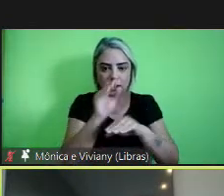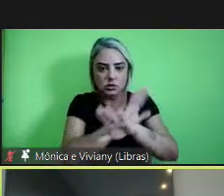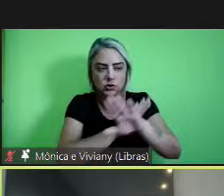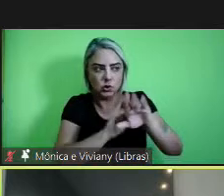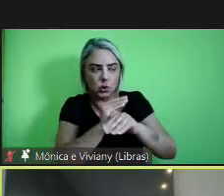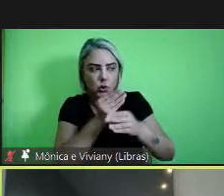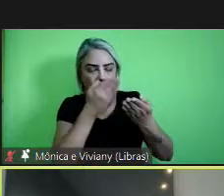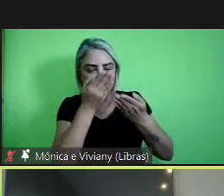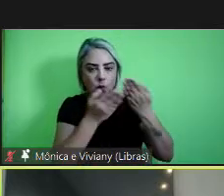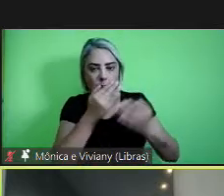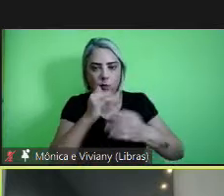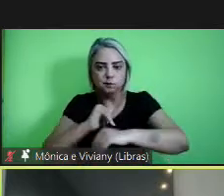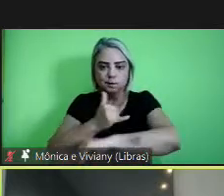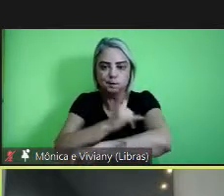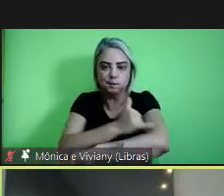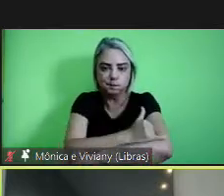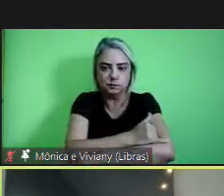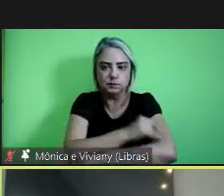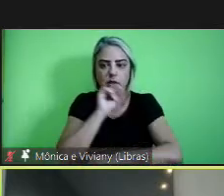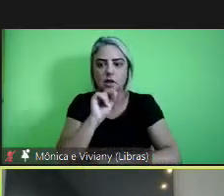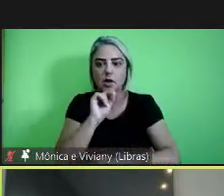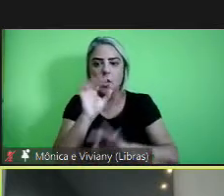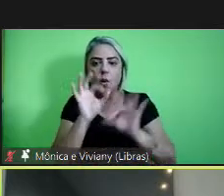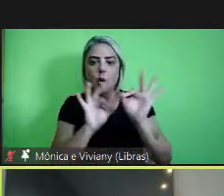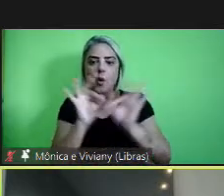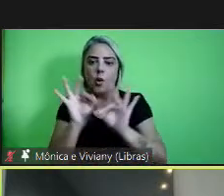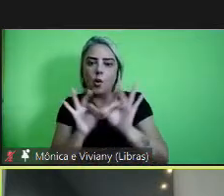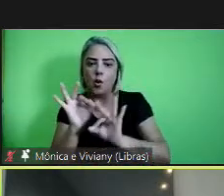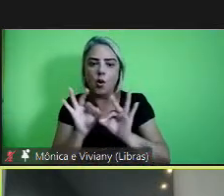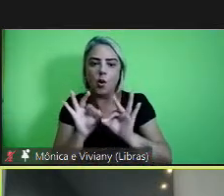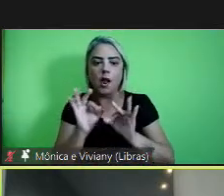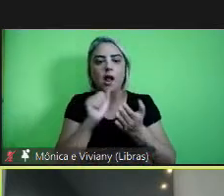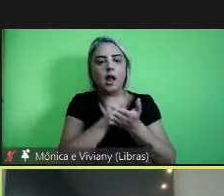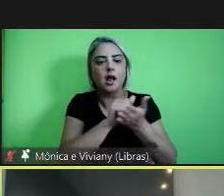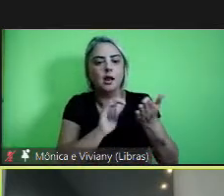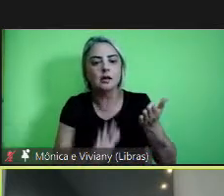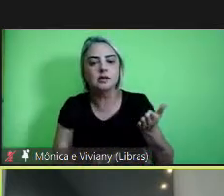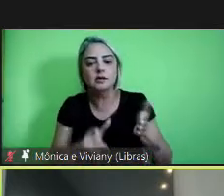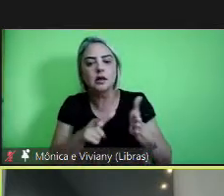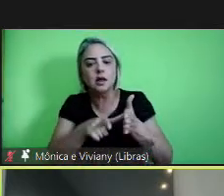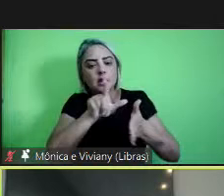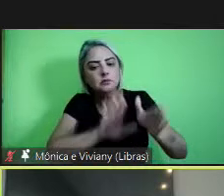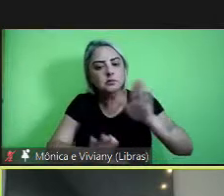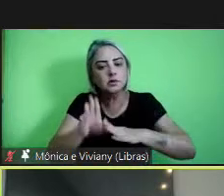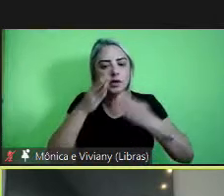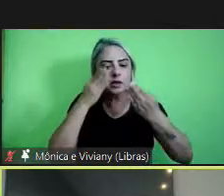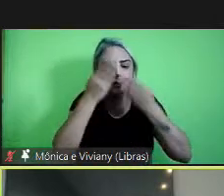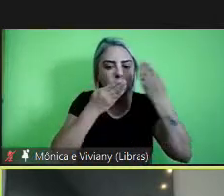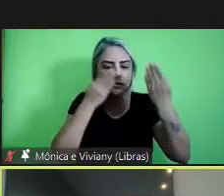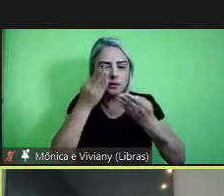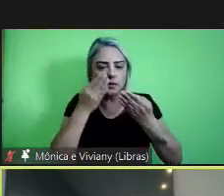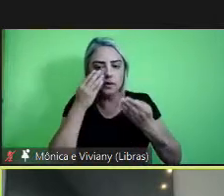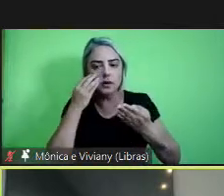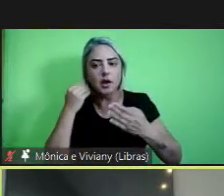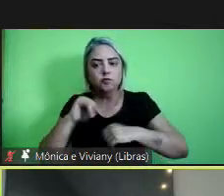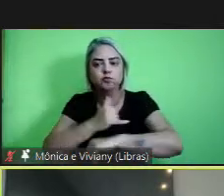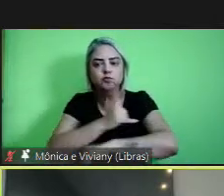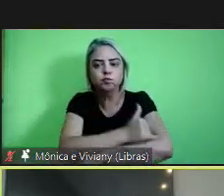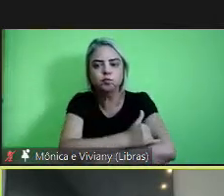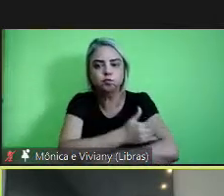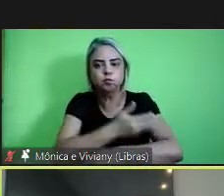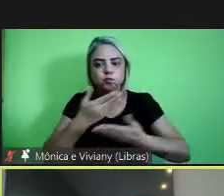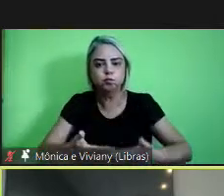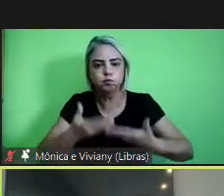Now I'll talk about the line of care of overweight and obesity. So we organize the actions of prevention and treatment